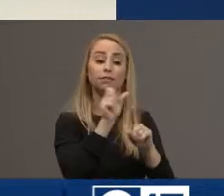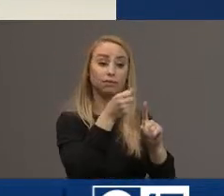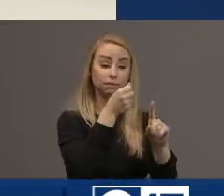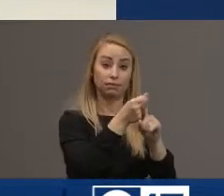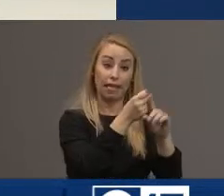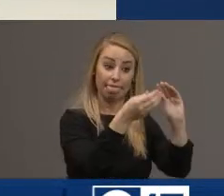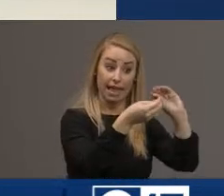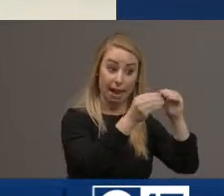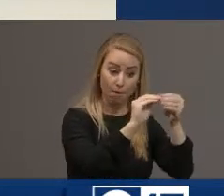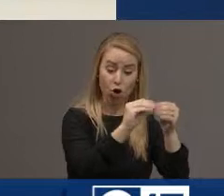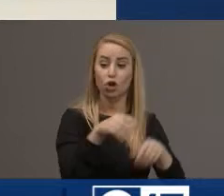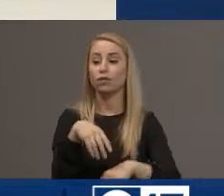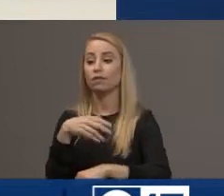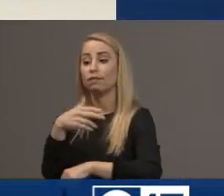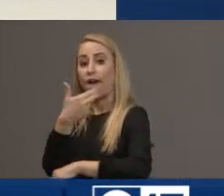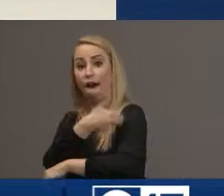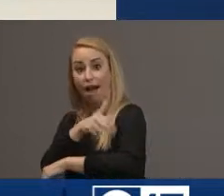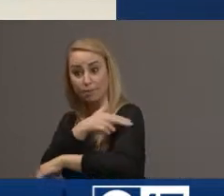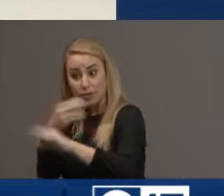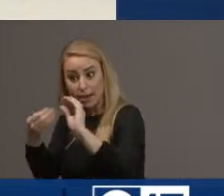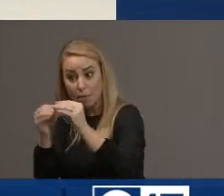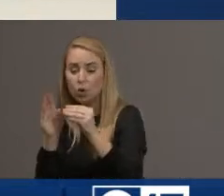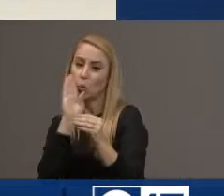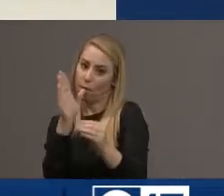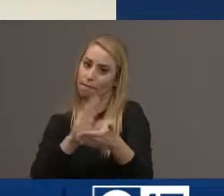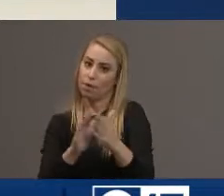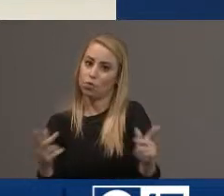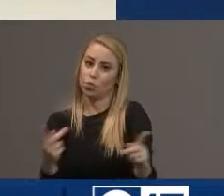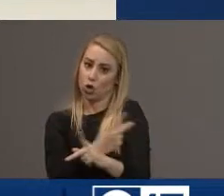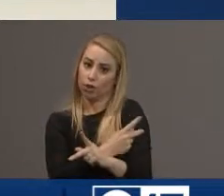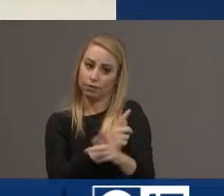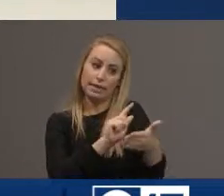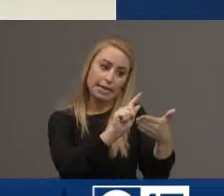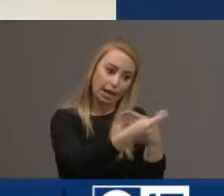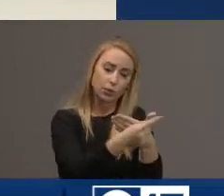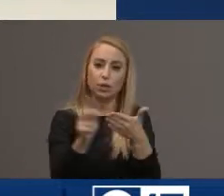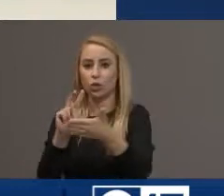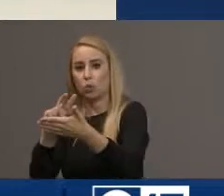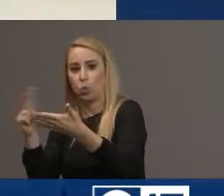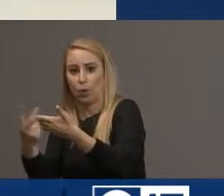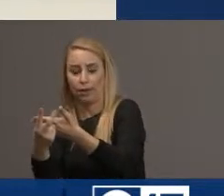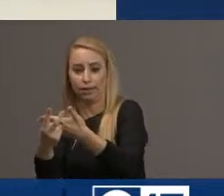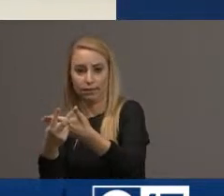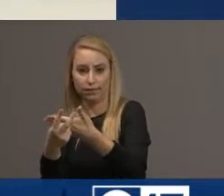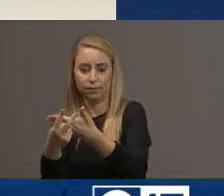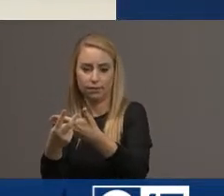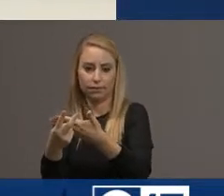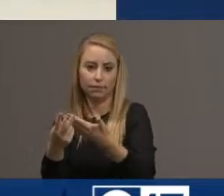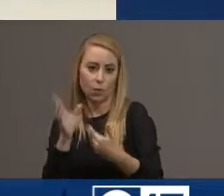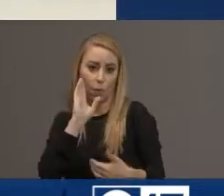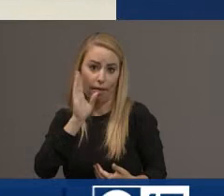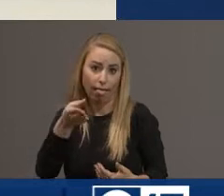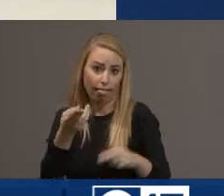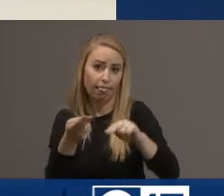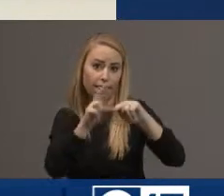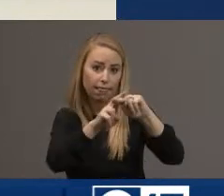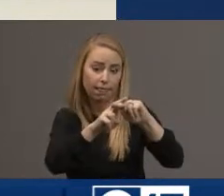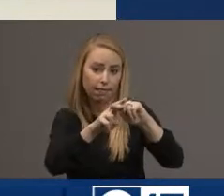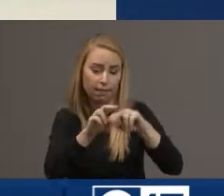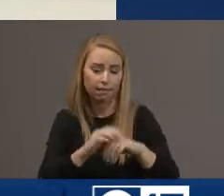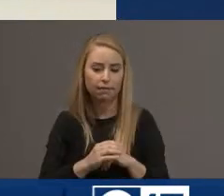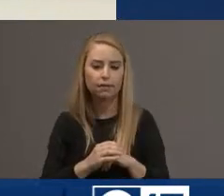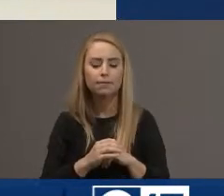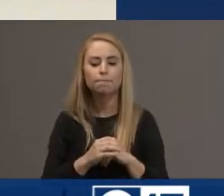be worse next week and the week following. It takes a little while to do this. And in regards to, in fairness